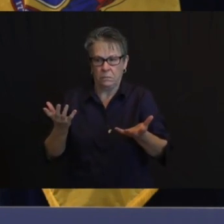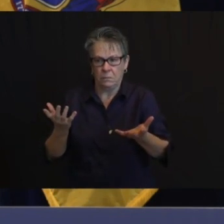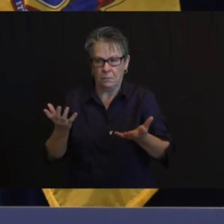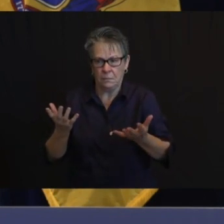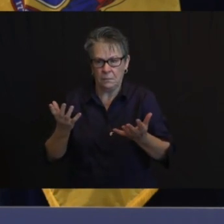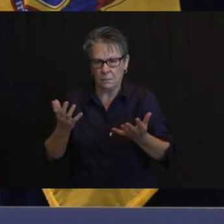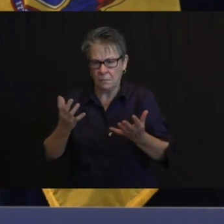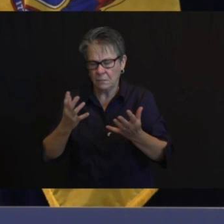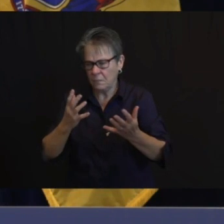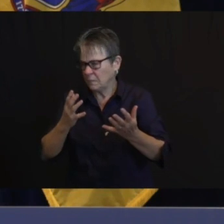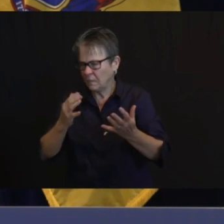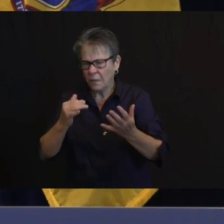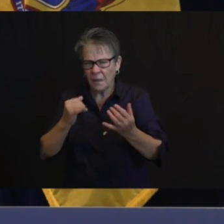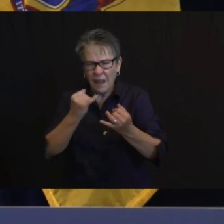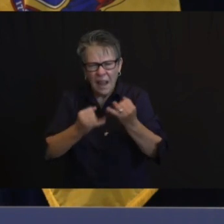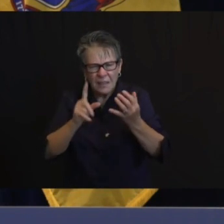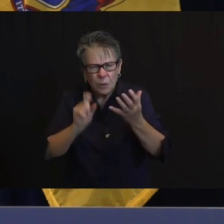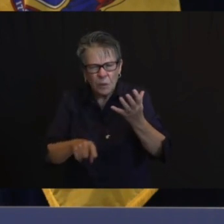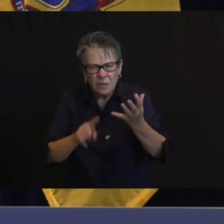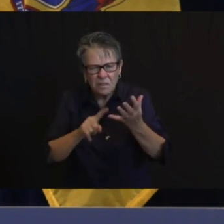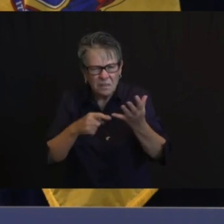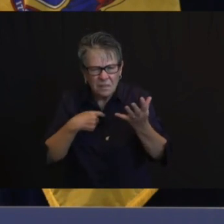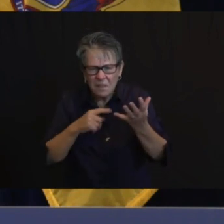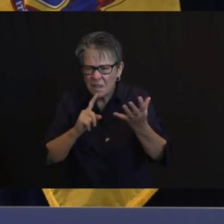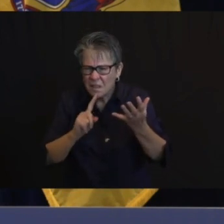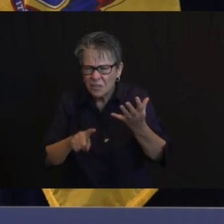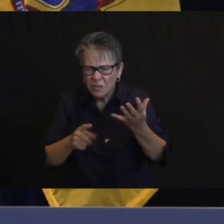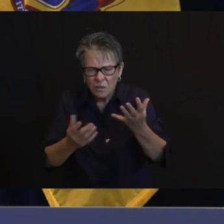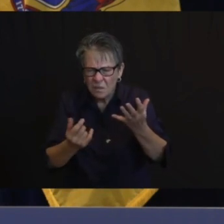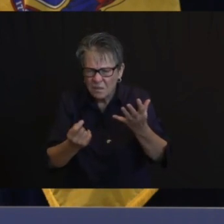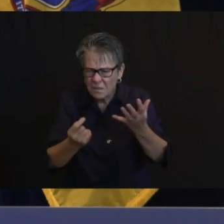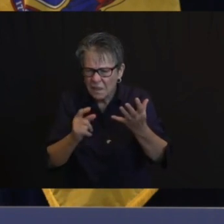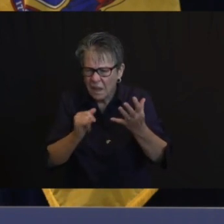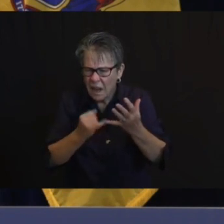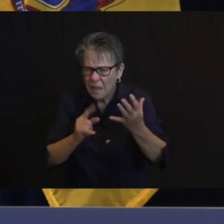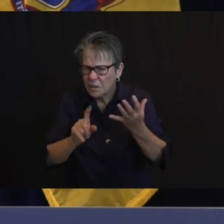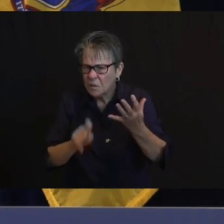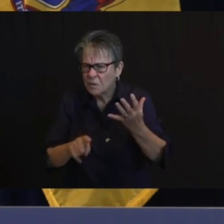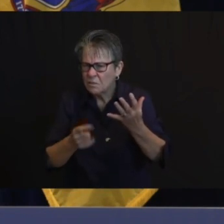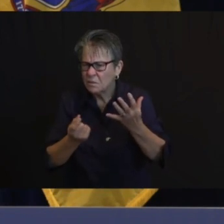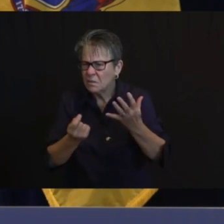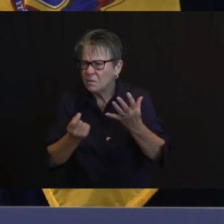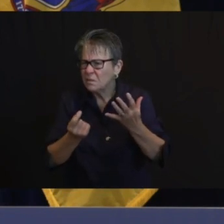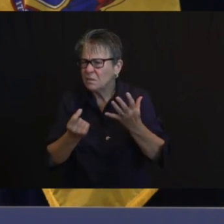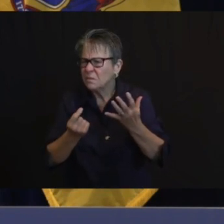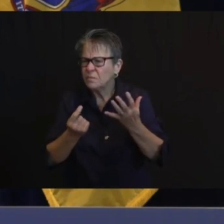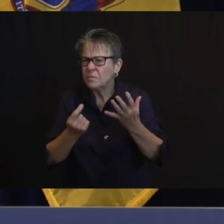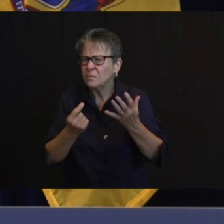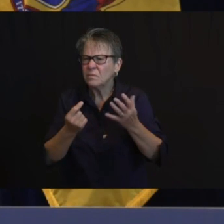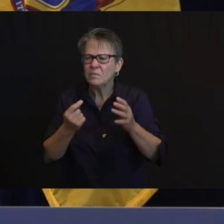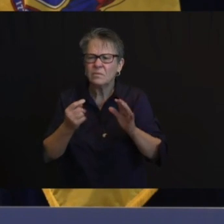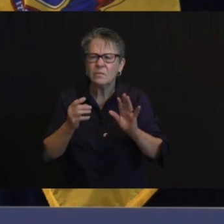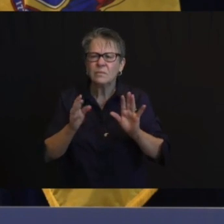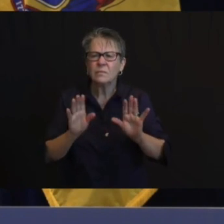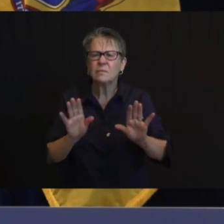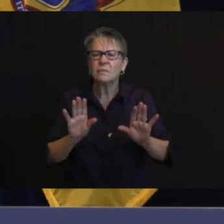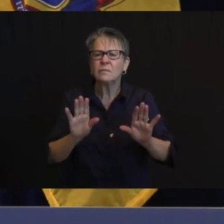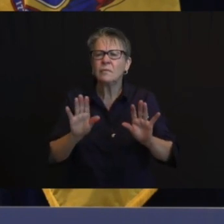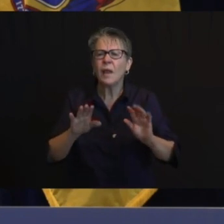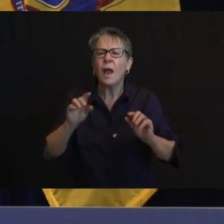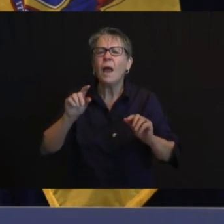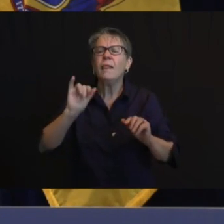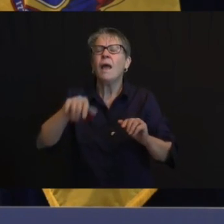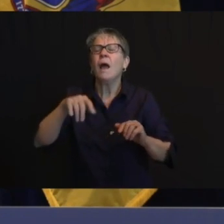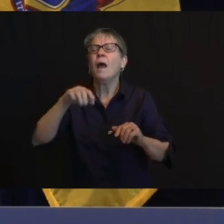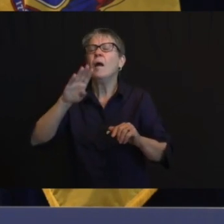the time. This echoes a little bit of what I said to Dustin. This is exactly not the time to be going after each other. Let's